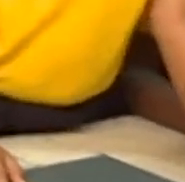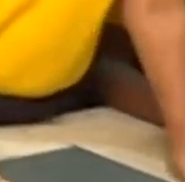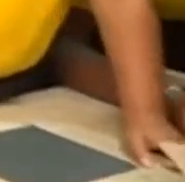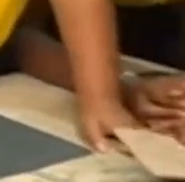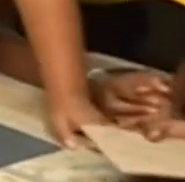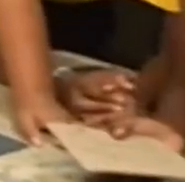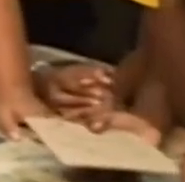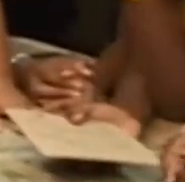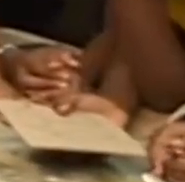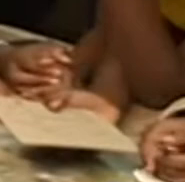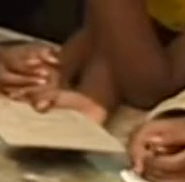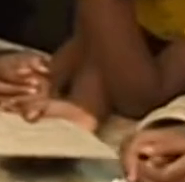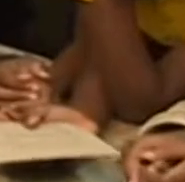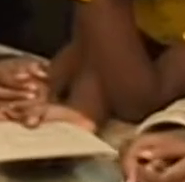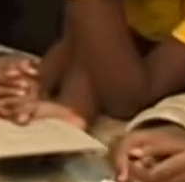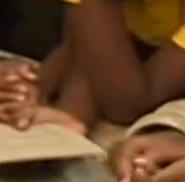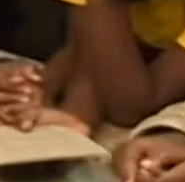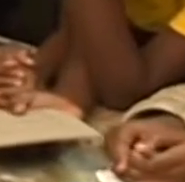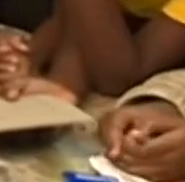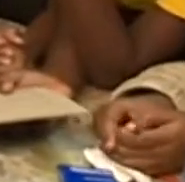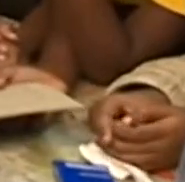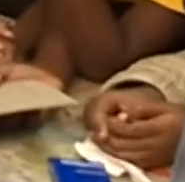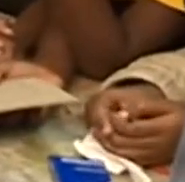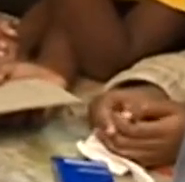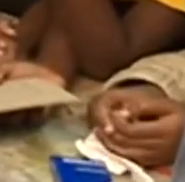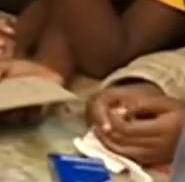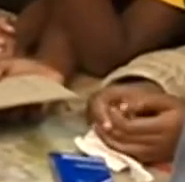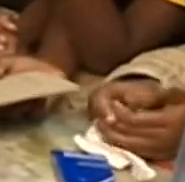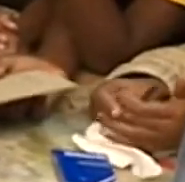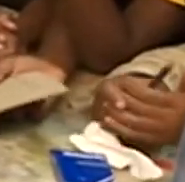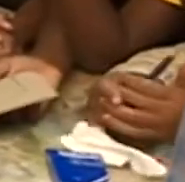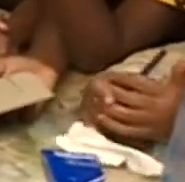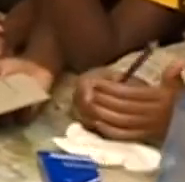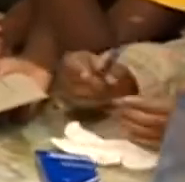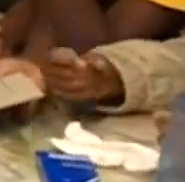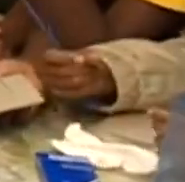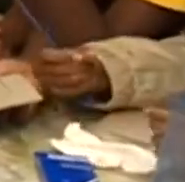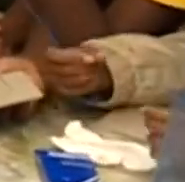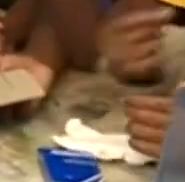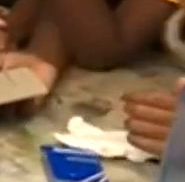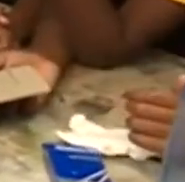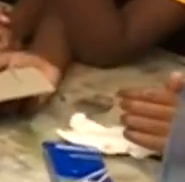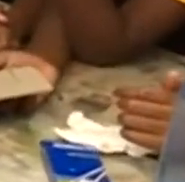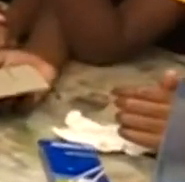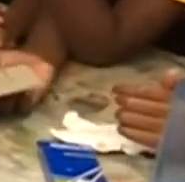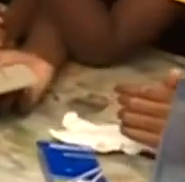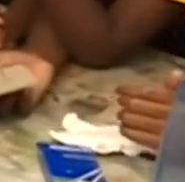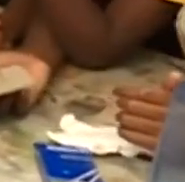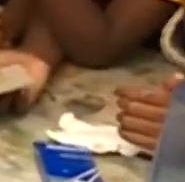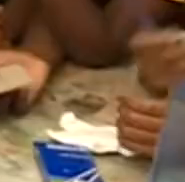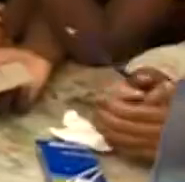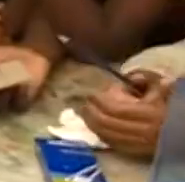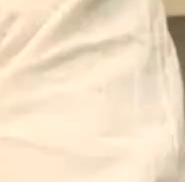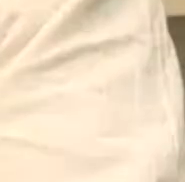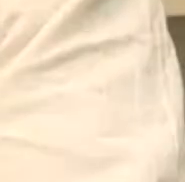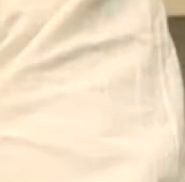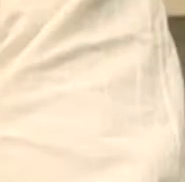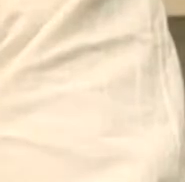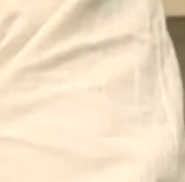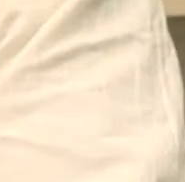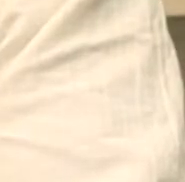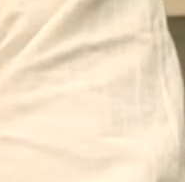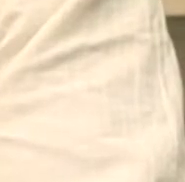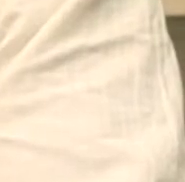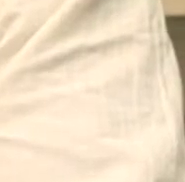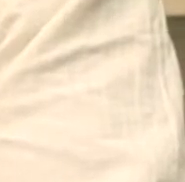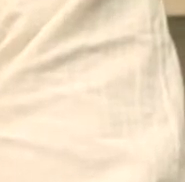this picture of mine. Where else would I like to have a color white? The influence that has given me is